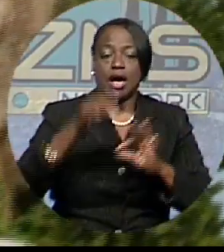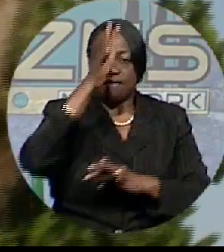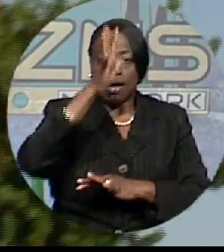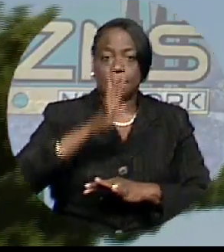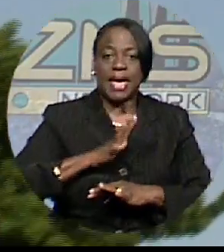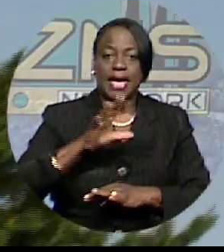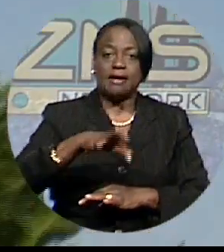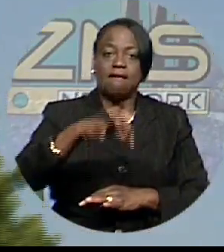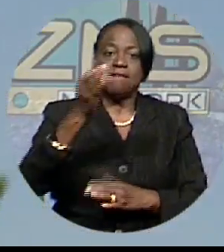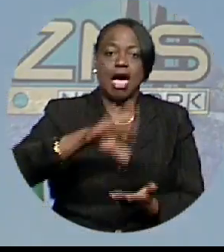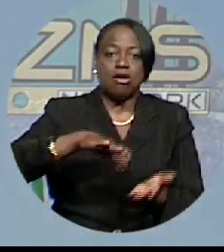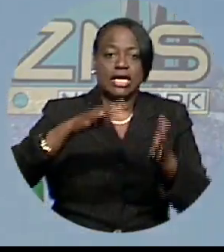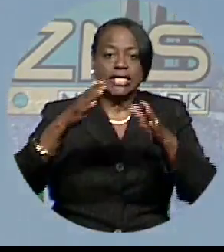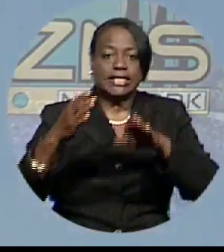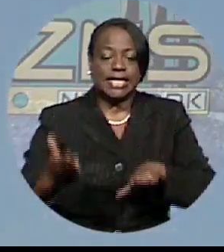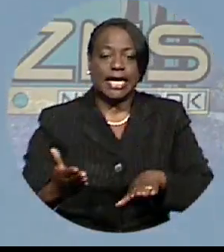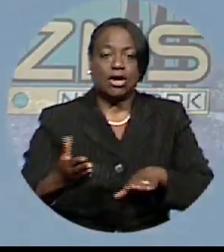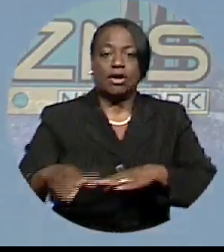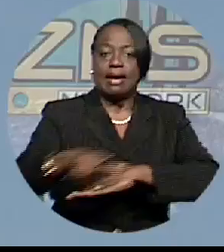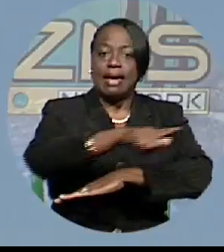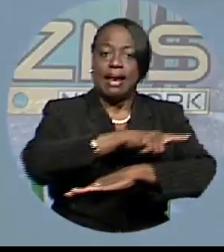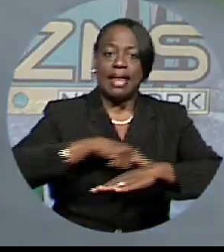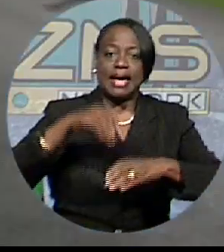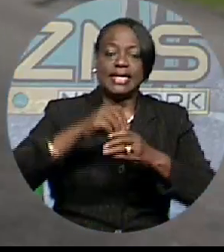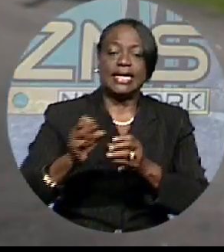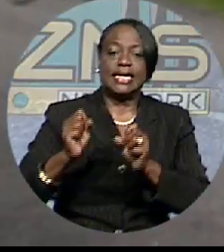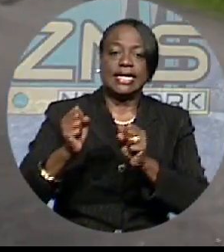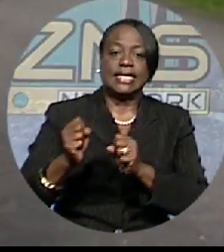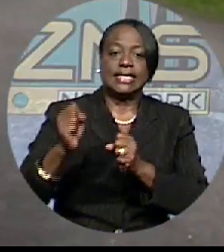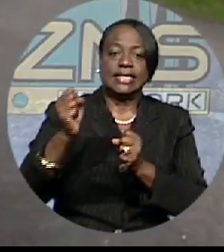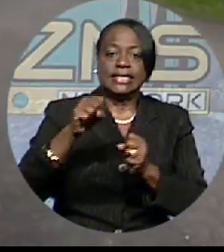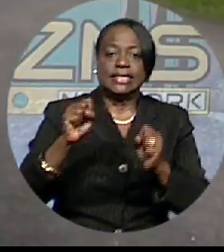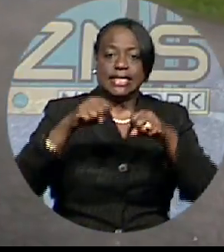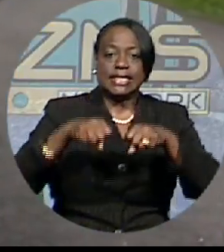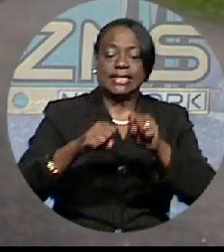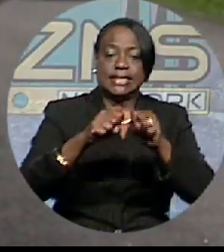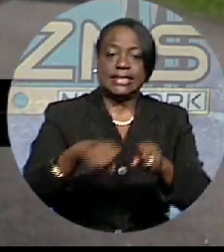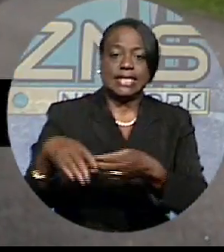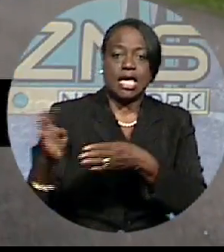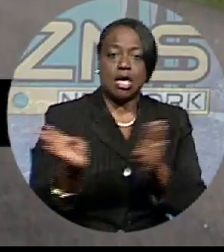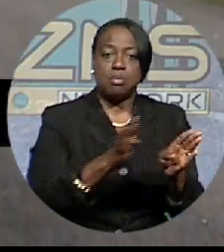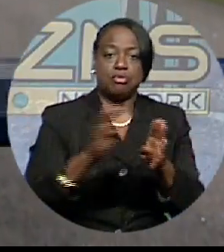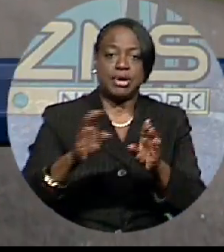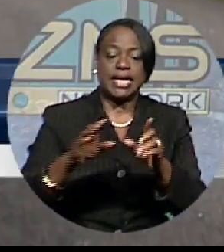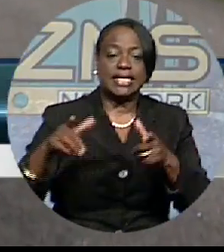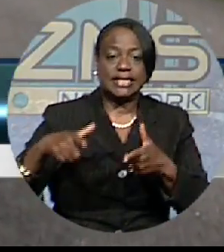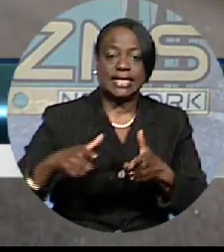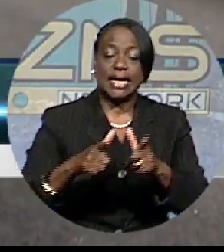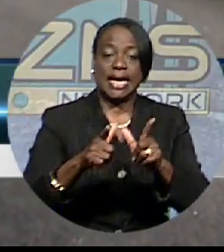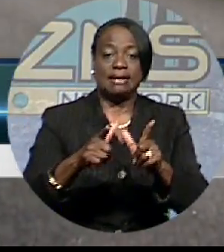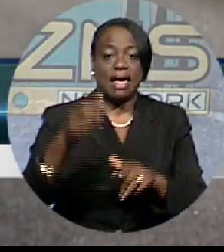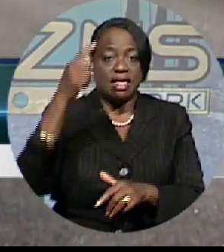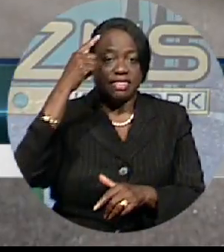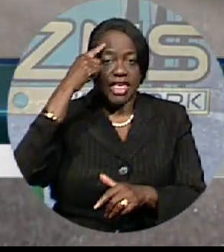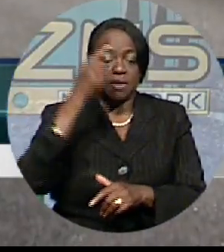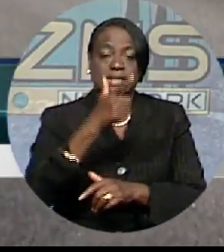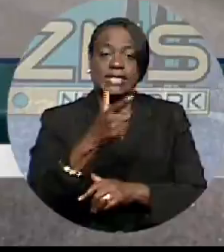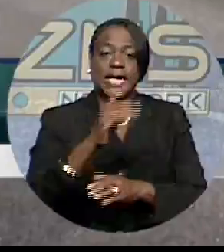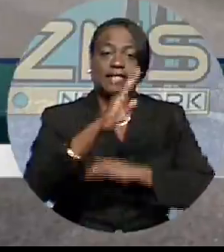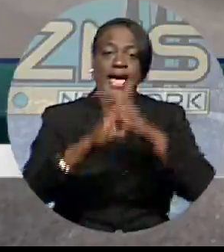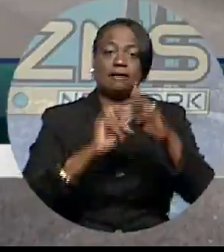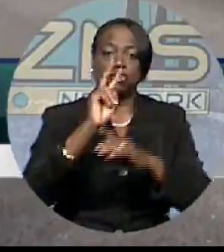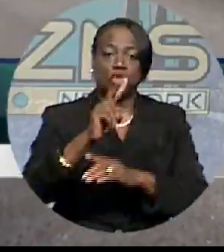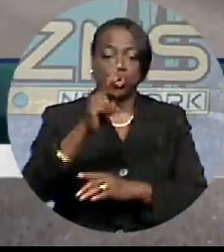off Seabreeze Lane this afternoon. The man, who police say was dressed in dark clothing, could have been killed at the hands of two male suspects who police